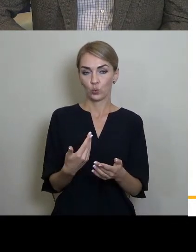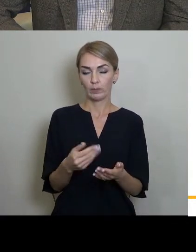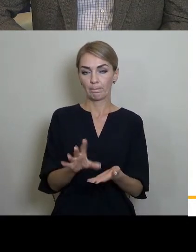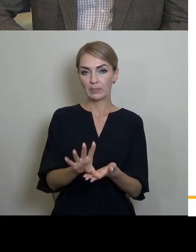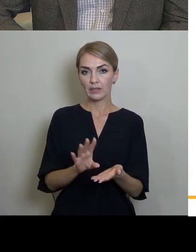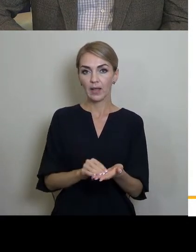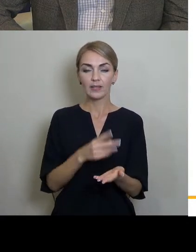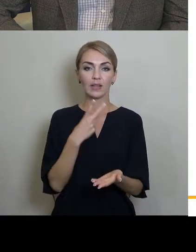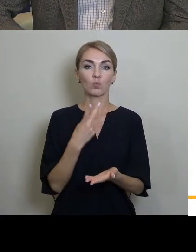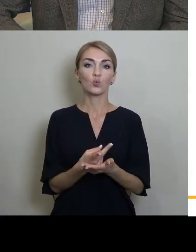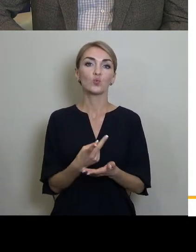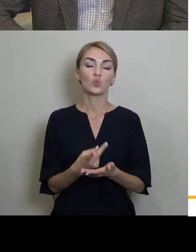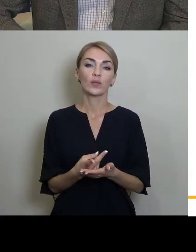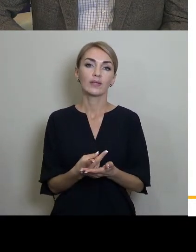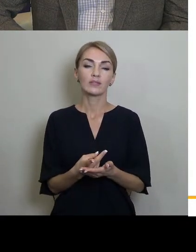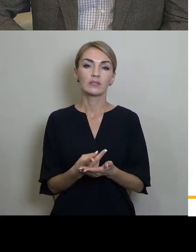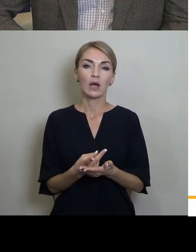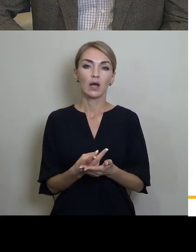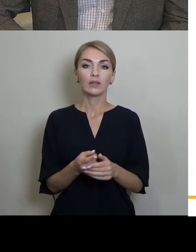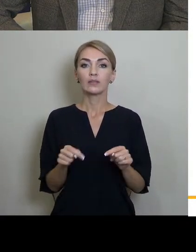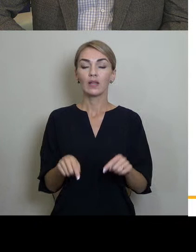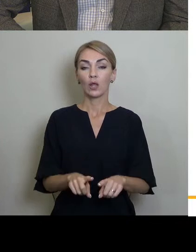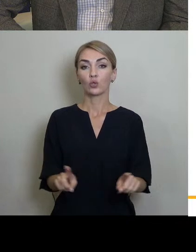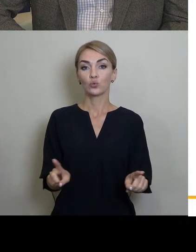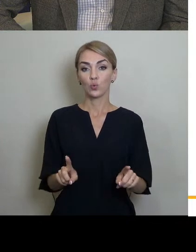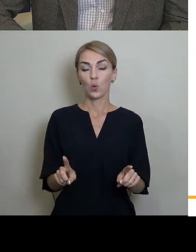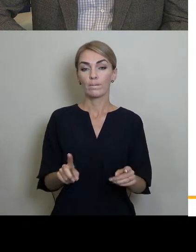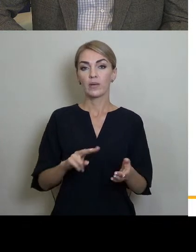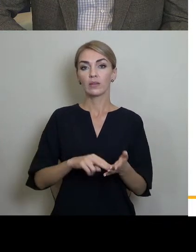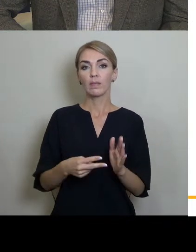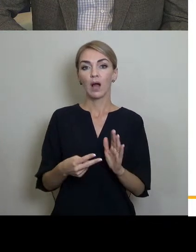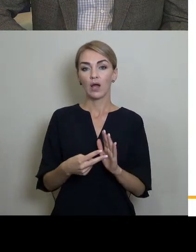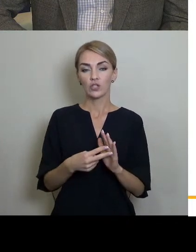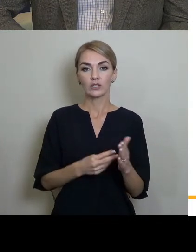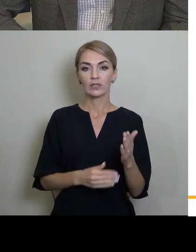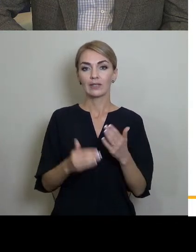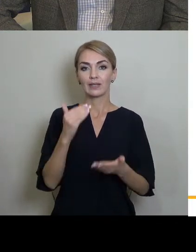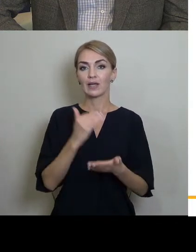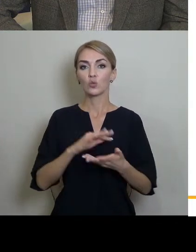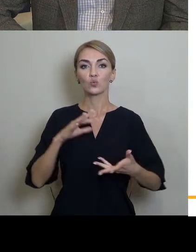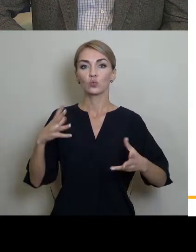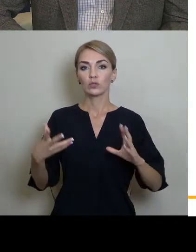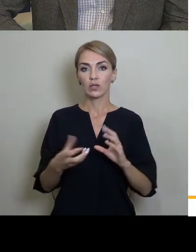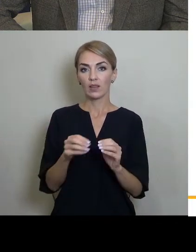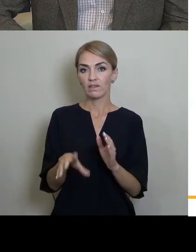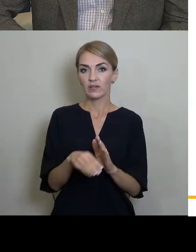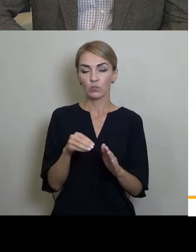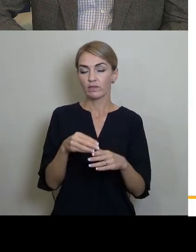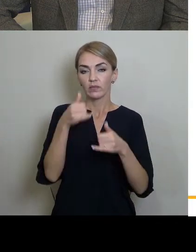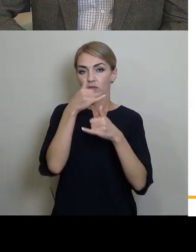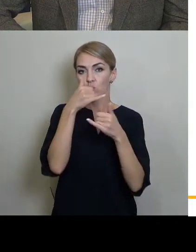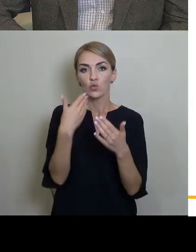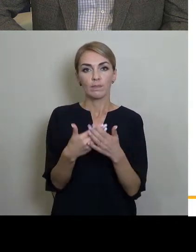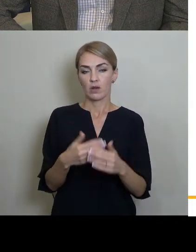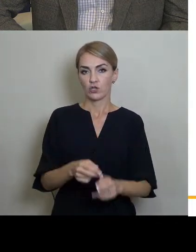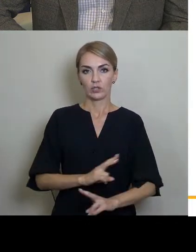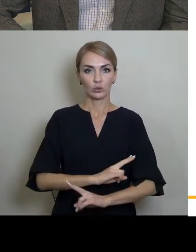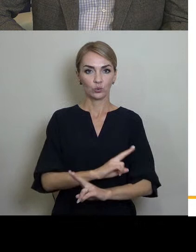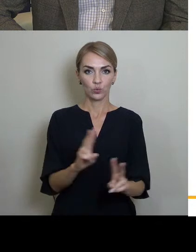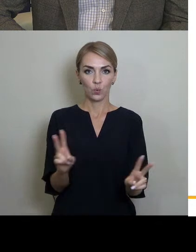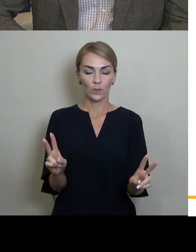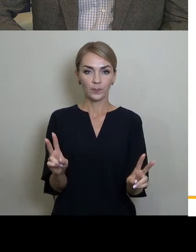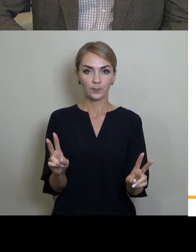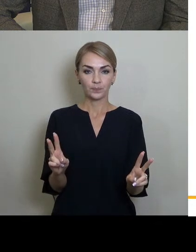that's an example to show that it's hard to predict